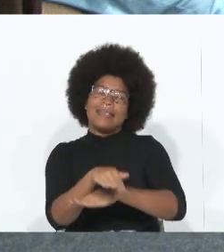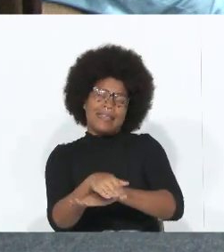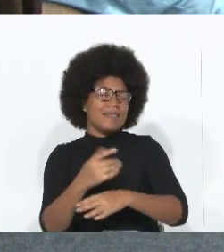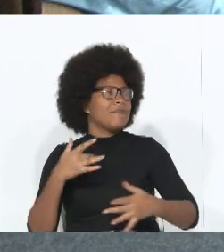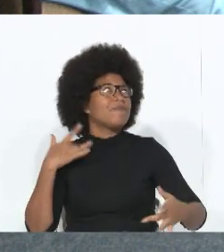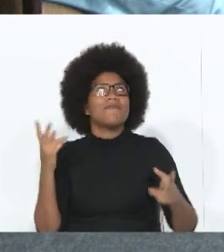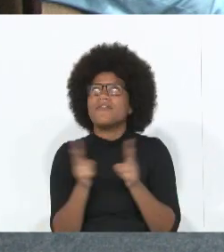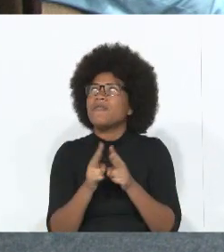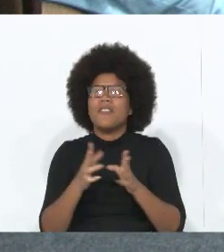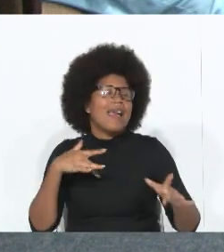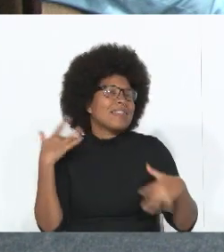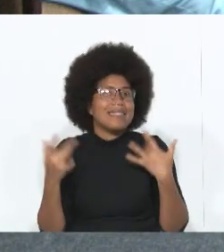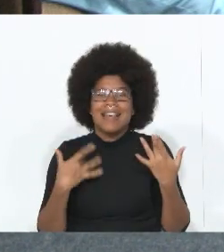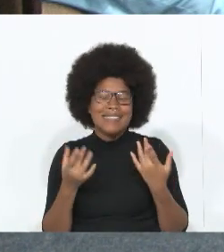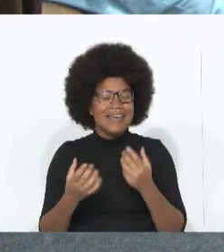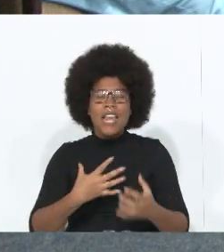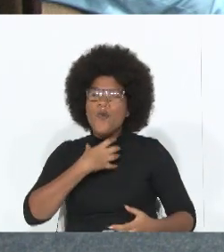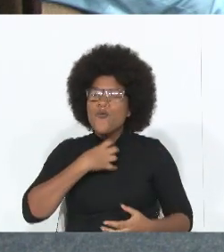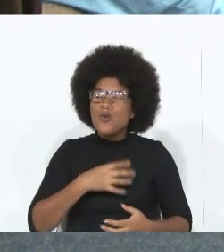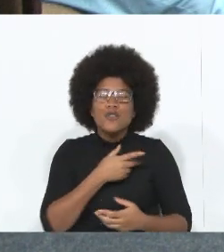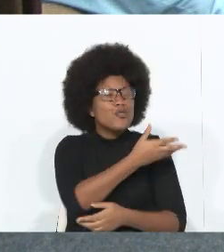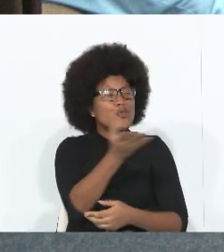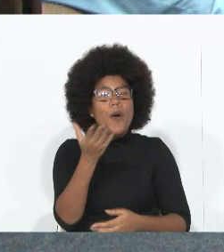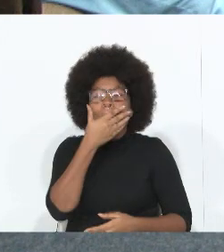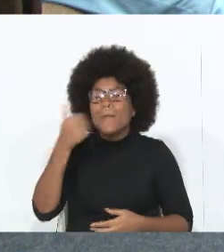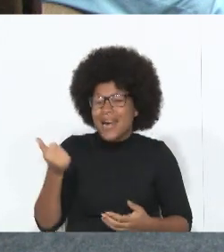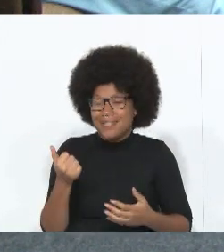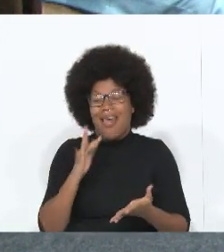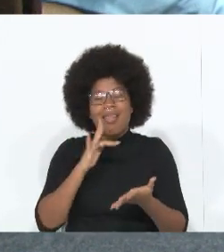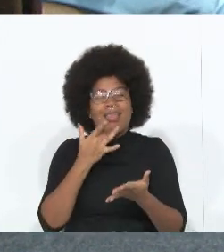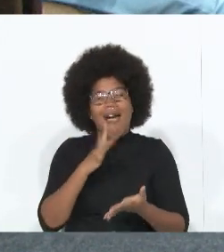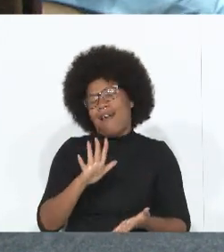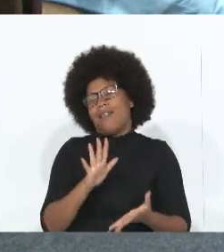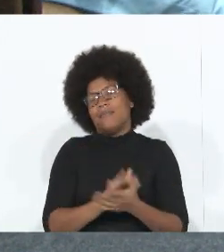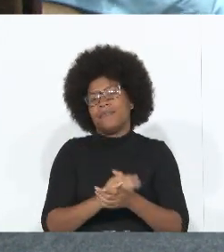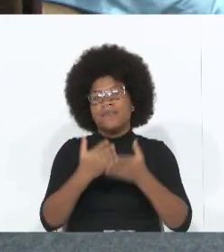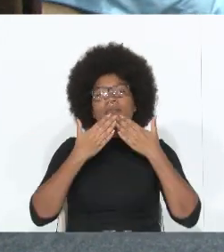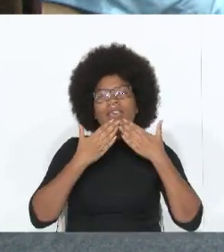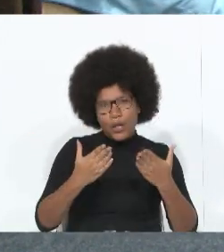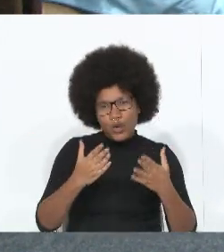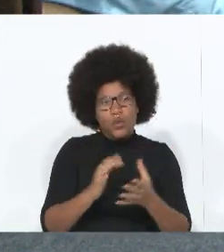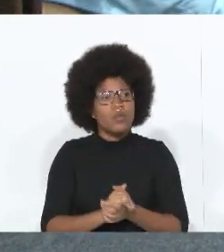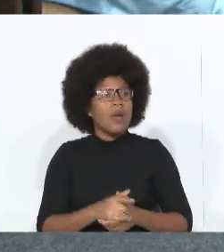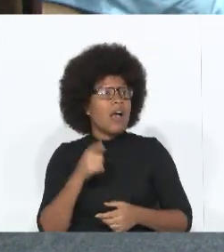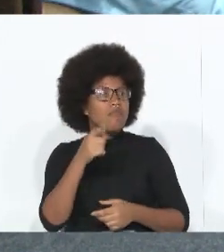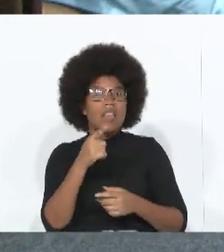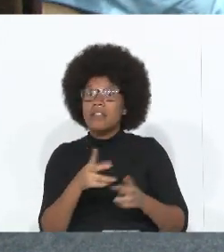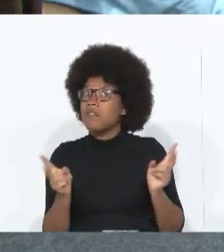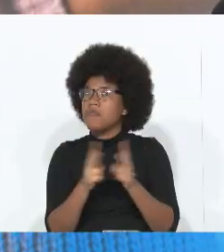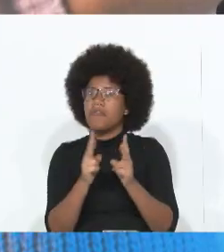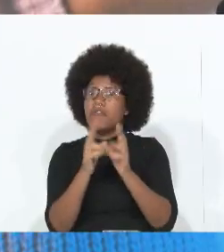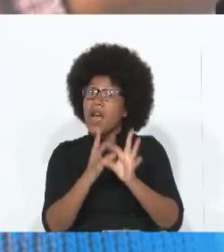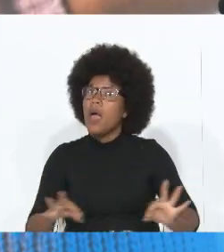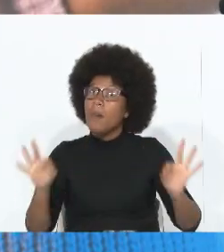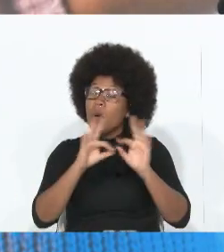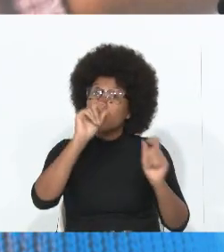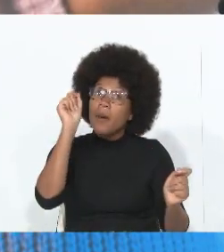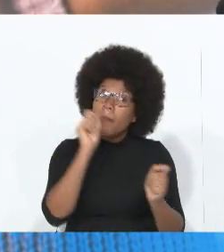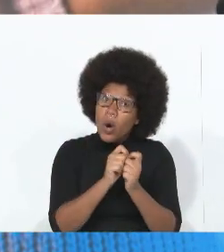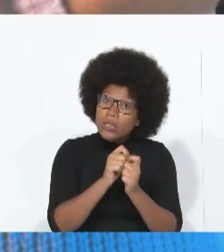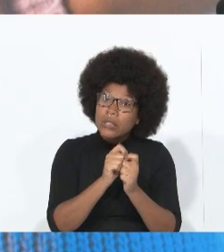timely, because the thing about it is that we have not tapped into this industry as we really should have. There